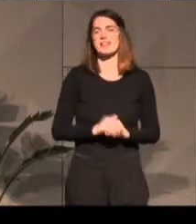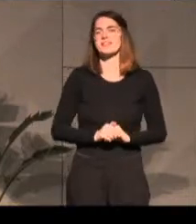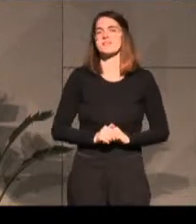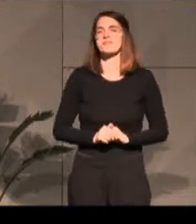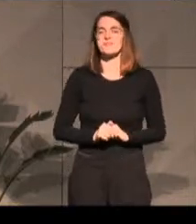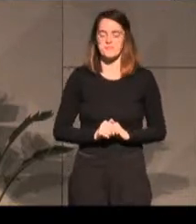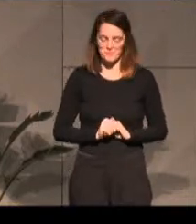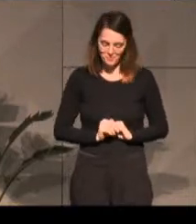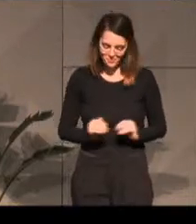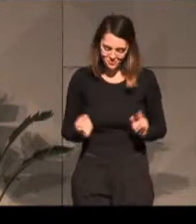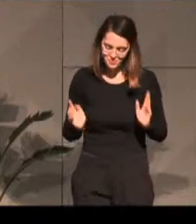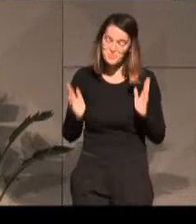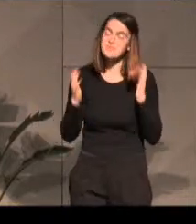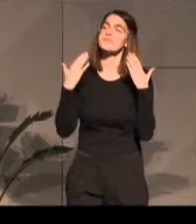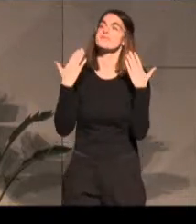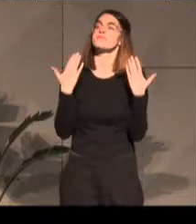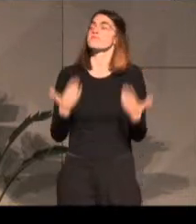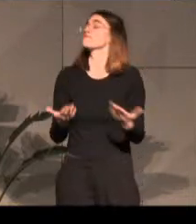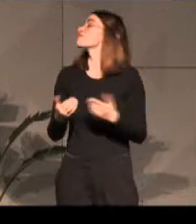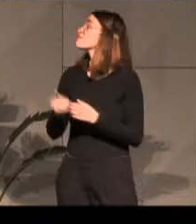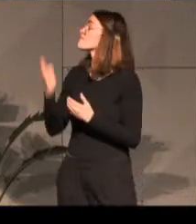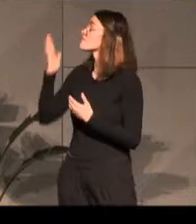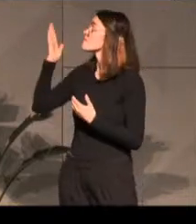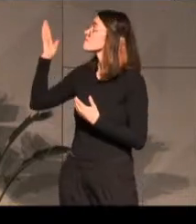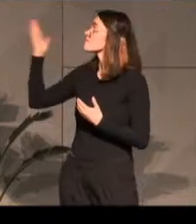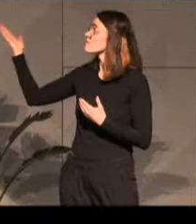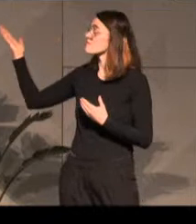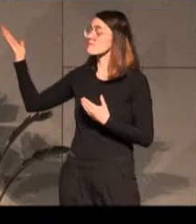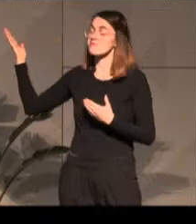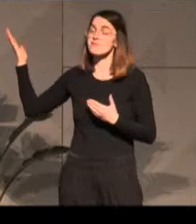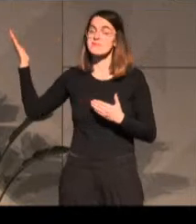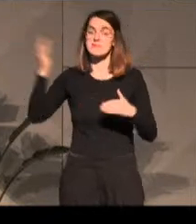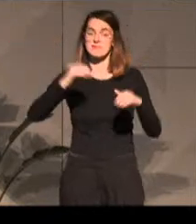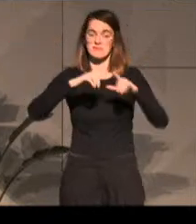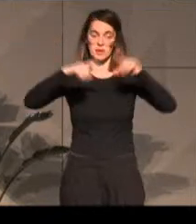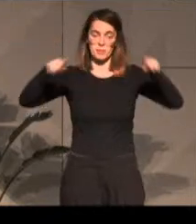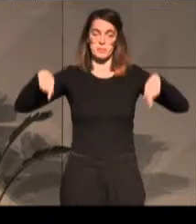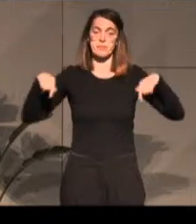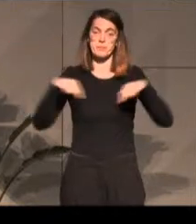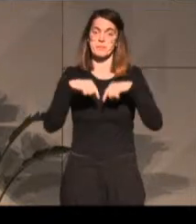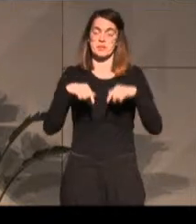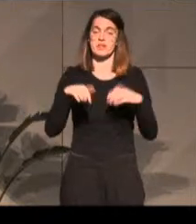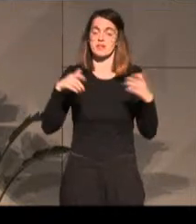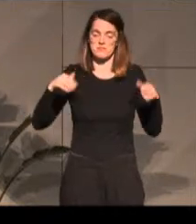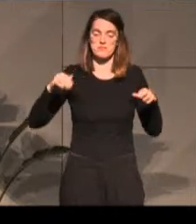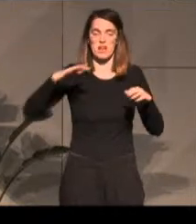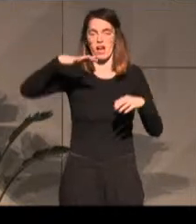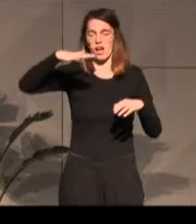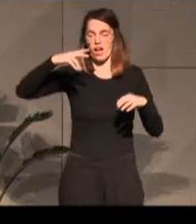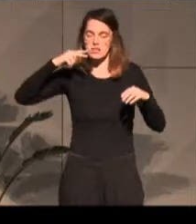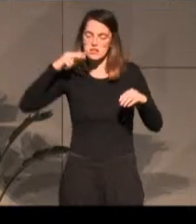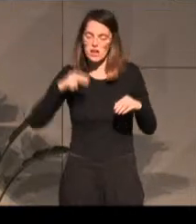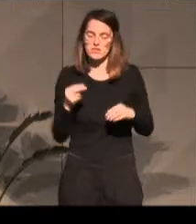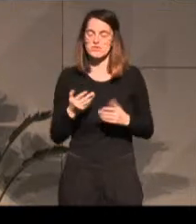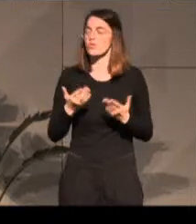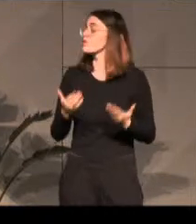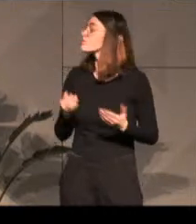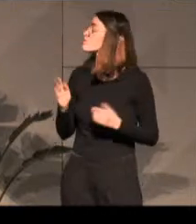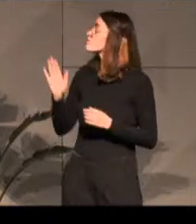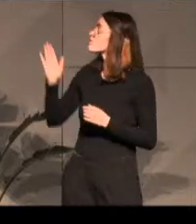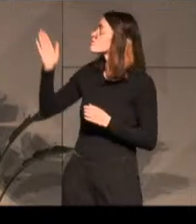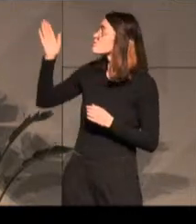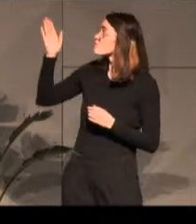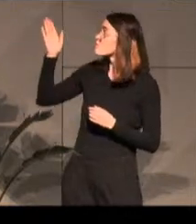is the radar image of the Arctic. Here you see the ice floes. But if you have a look at